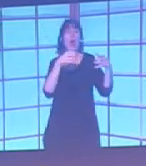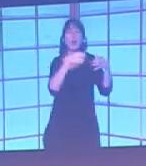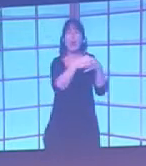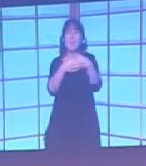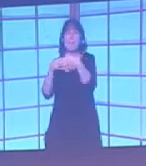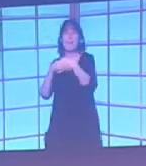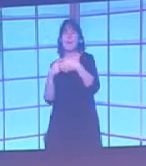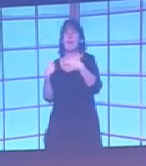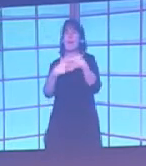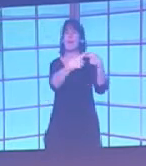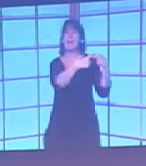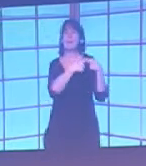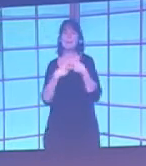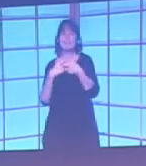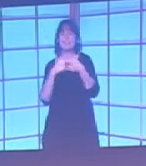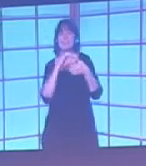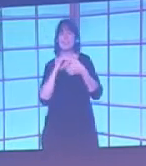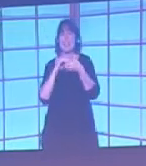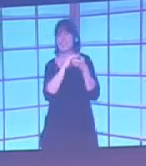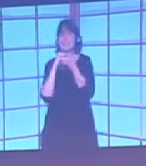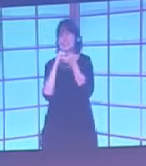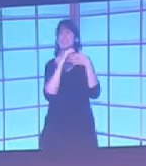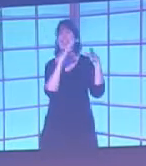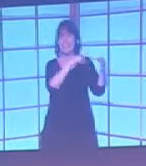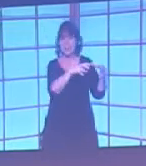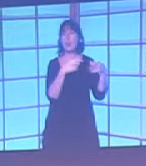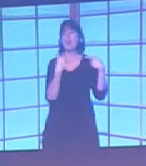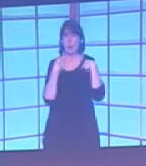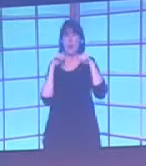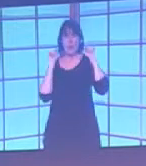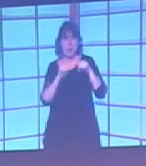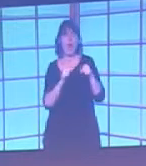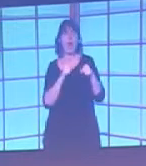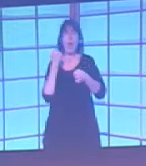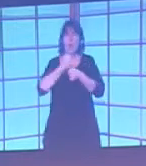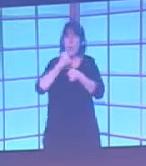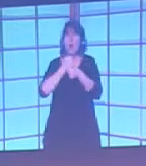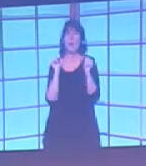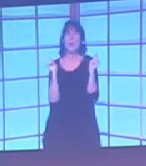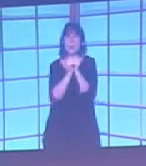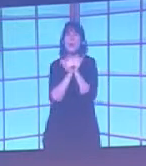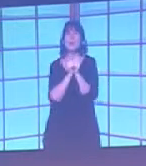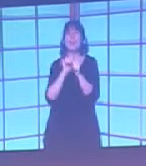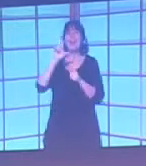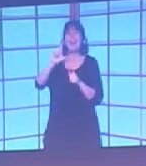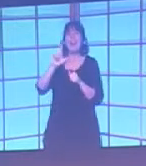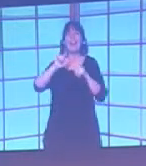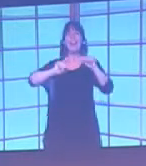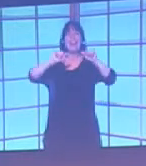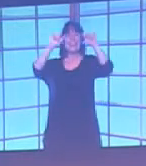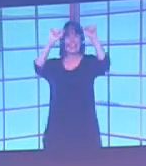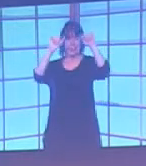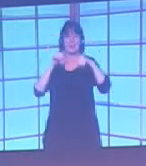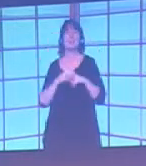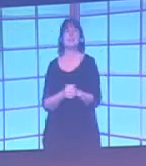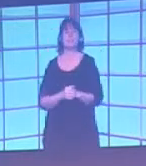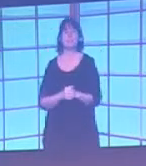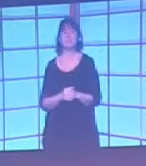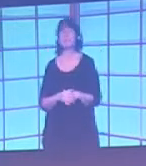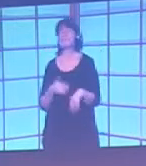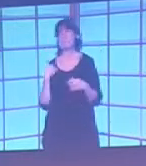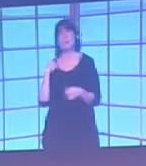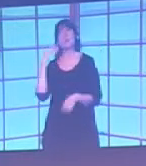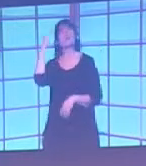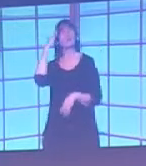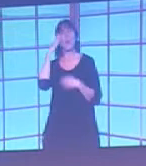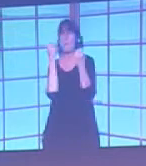the same, hopefully with the leagues, and so on and so on. But it's so important you do it yourselves. I know lots